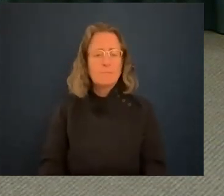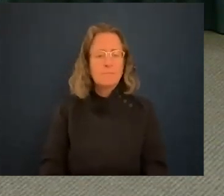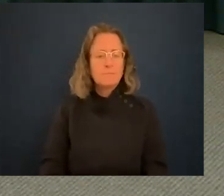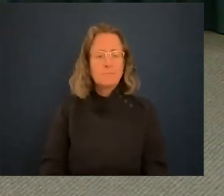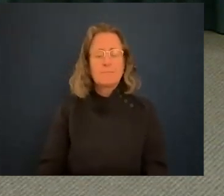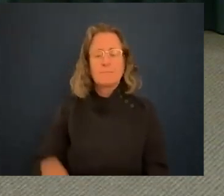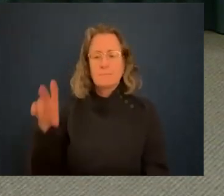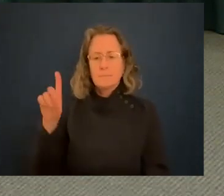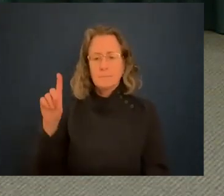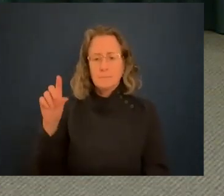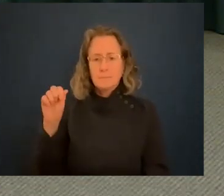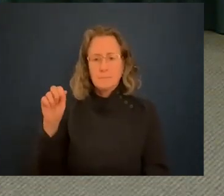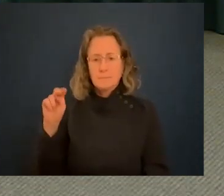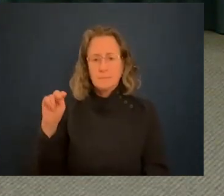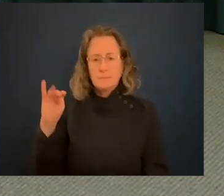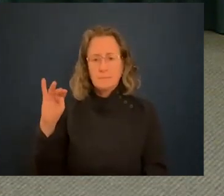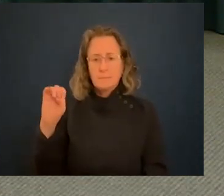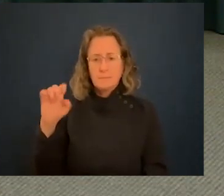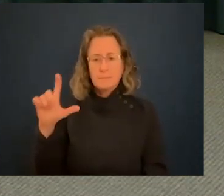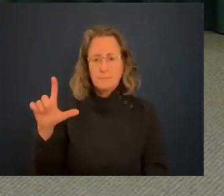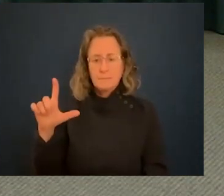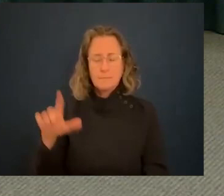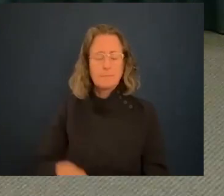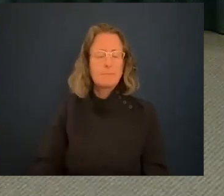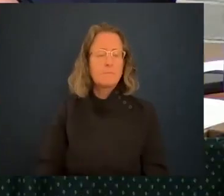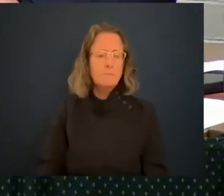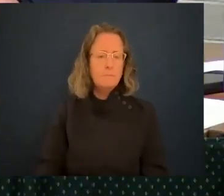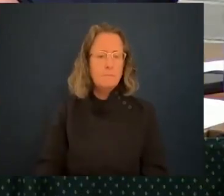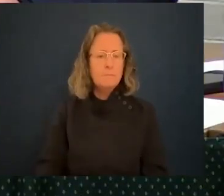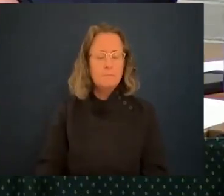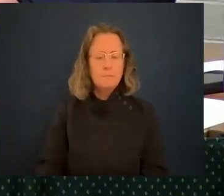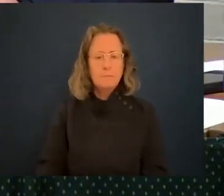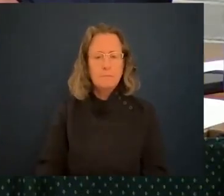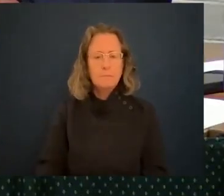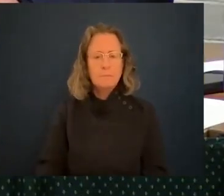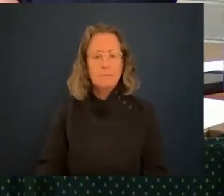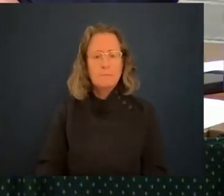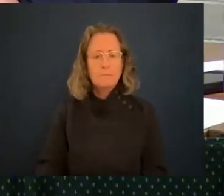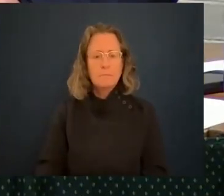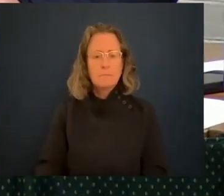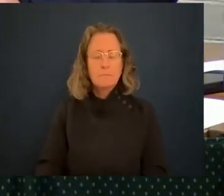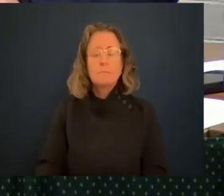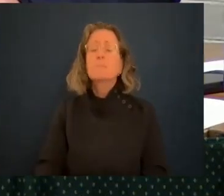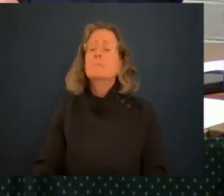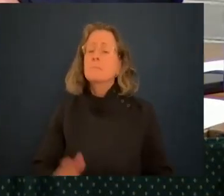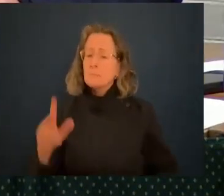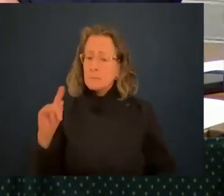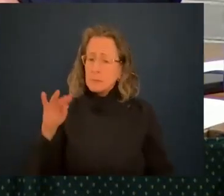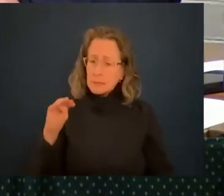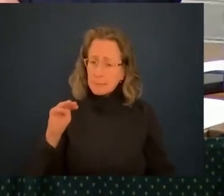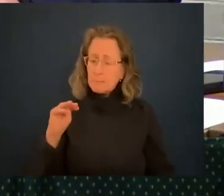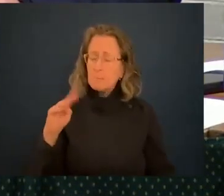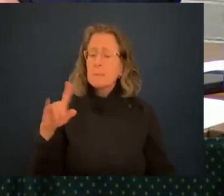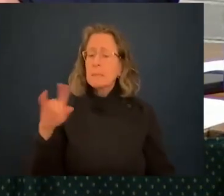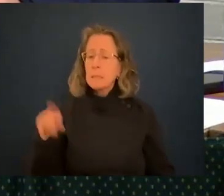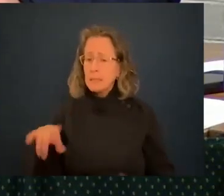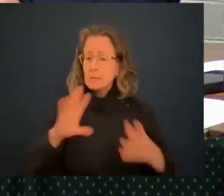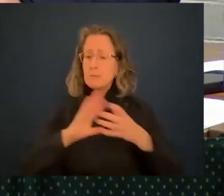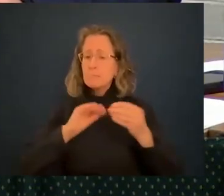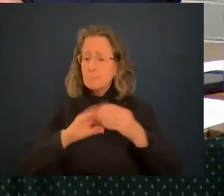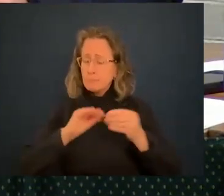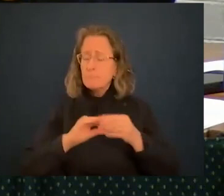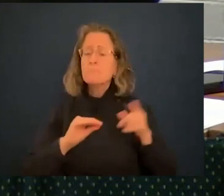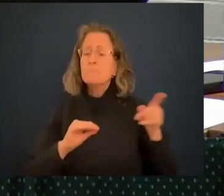um I want to kind of just acknowledge some of what my colleagues over here are saying right like usually